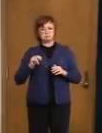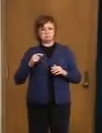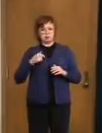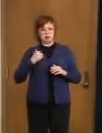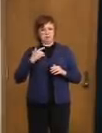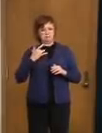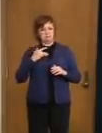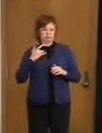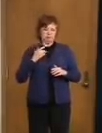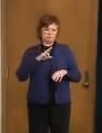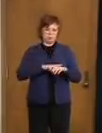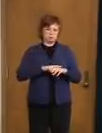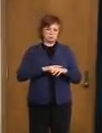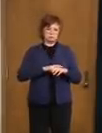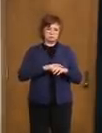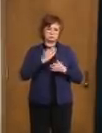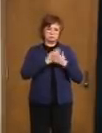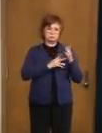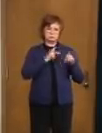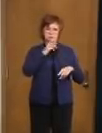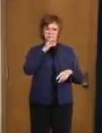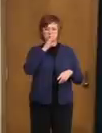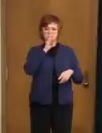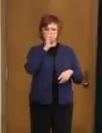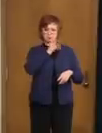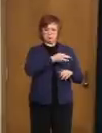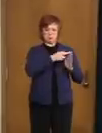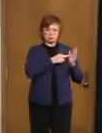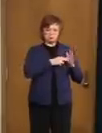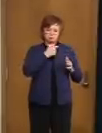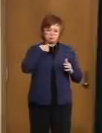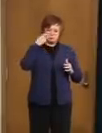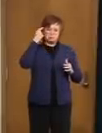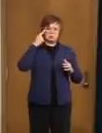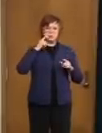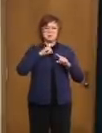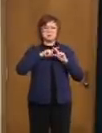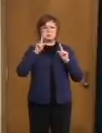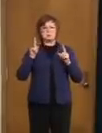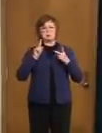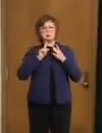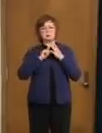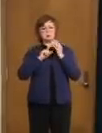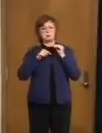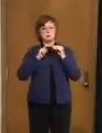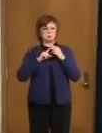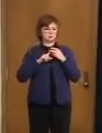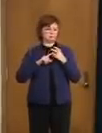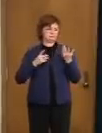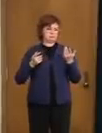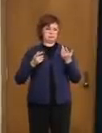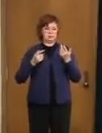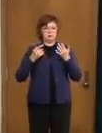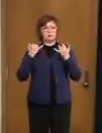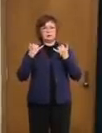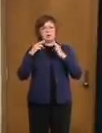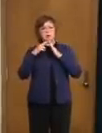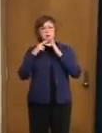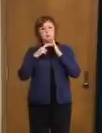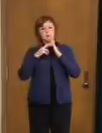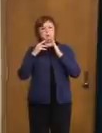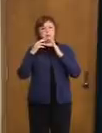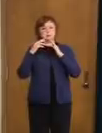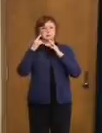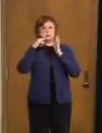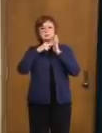that weren't. But even with the current recommendations that are in place, whether it's an outside gathering of 10